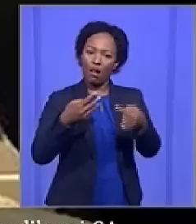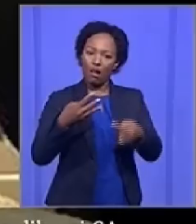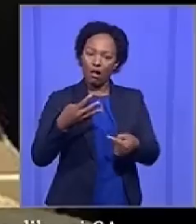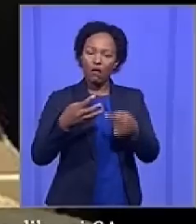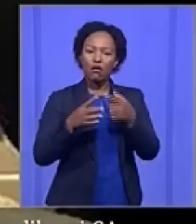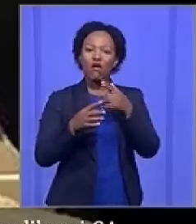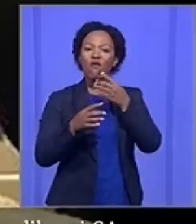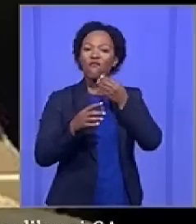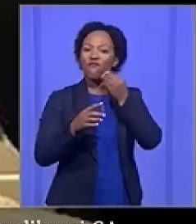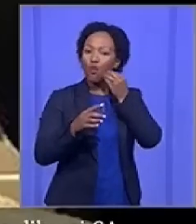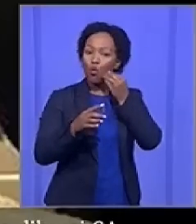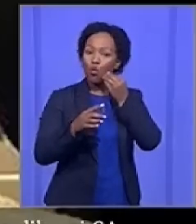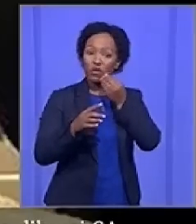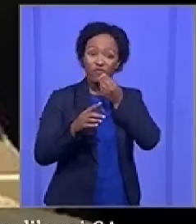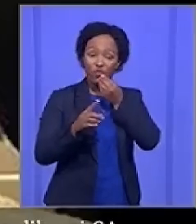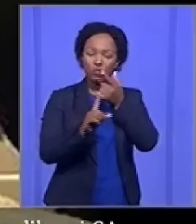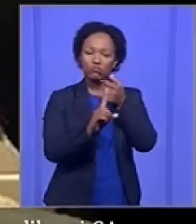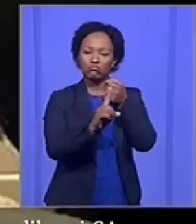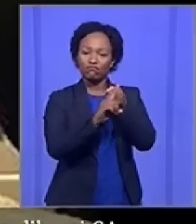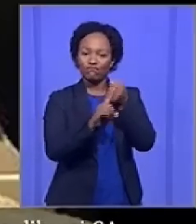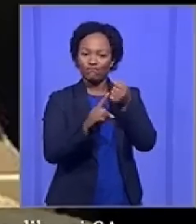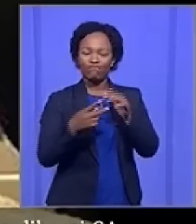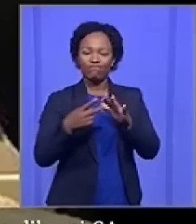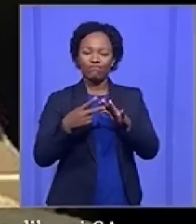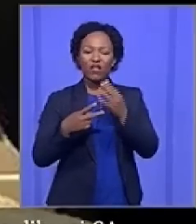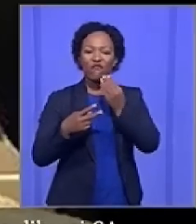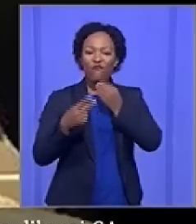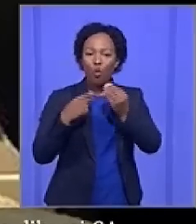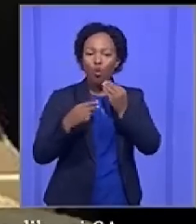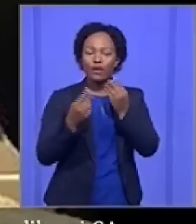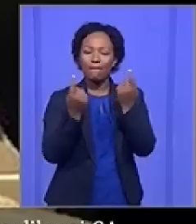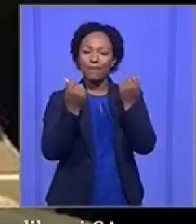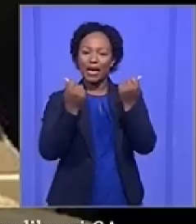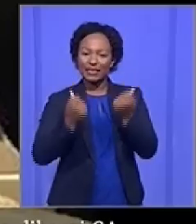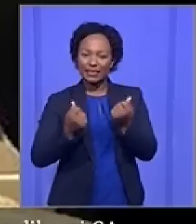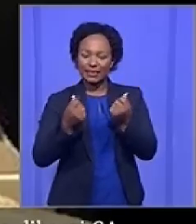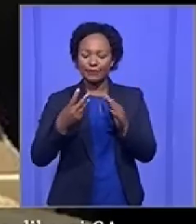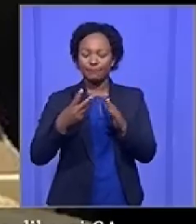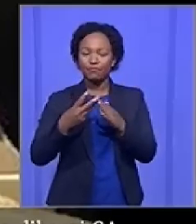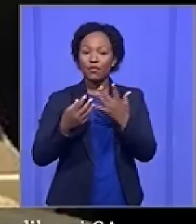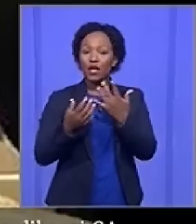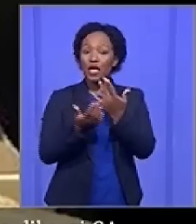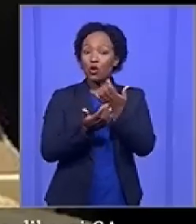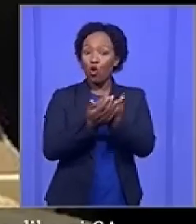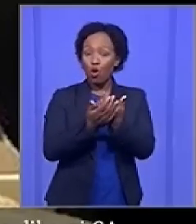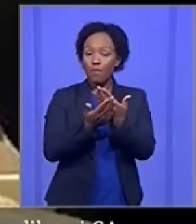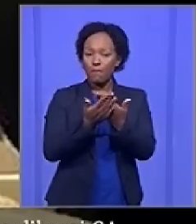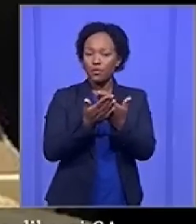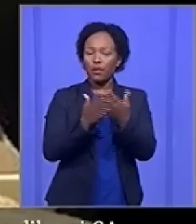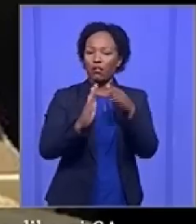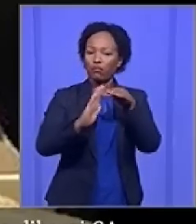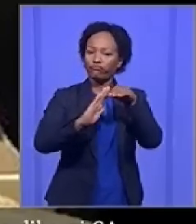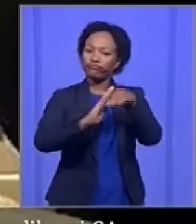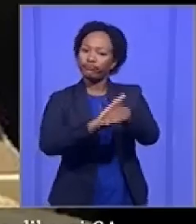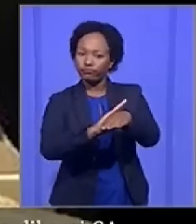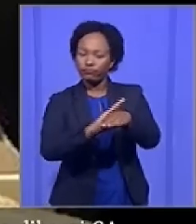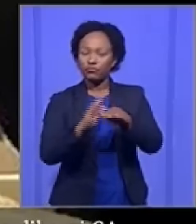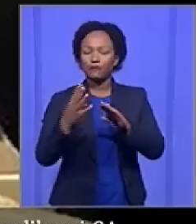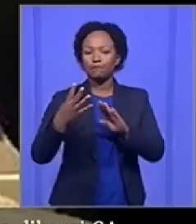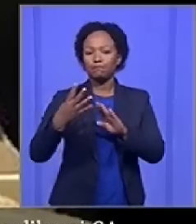food security, food prices, and inevitably inflation, the